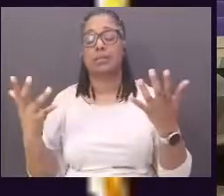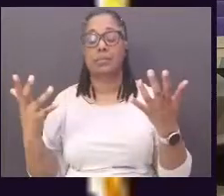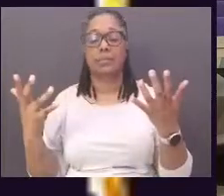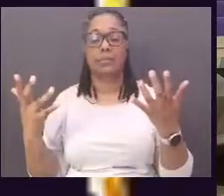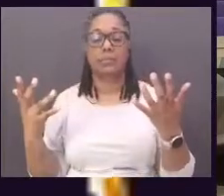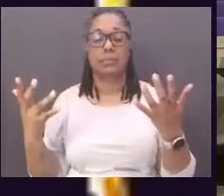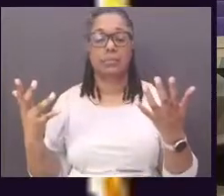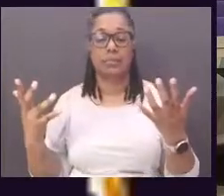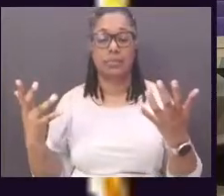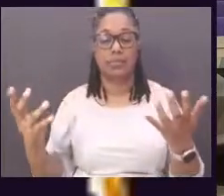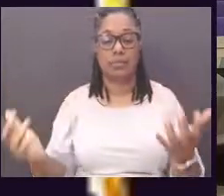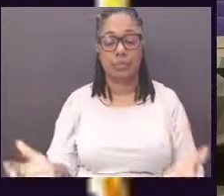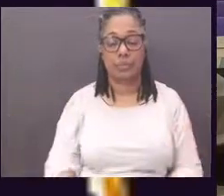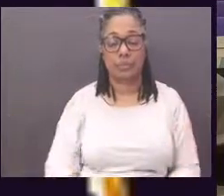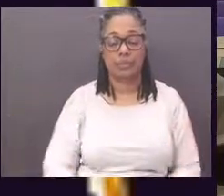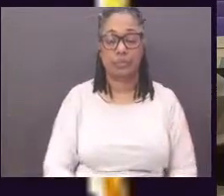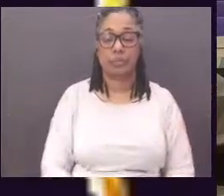anything.